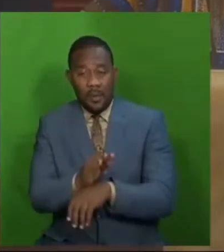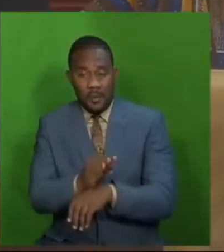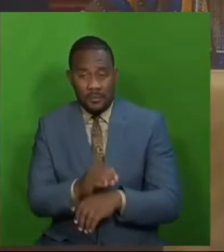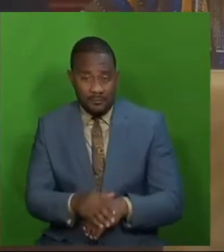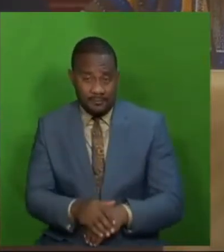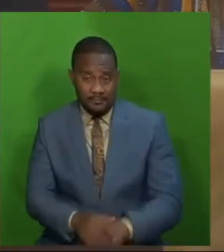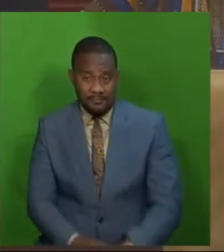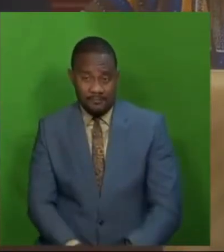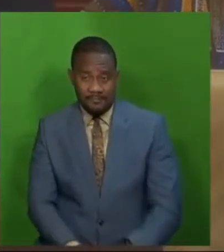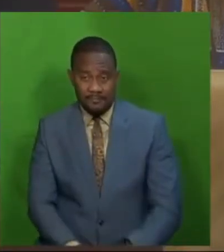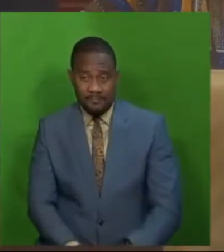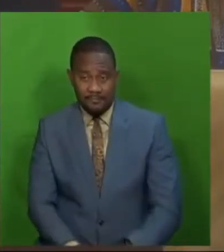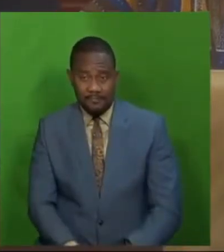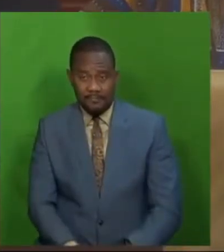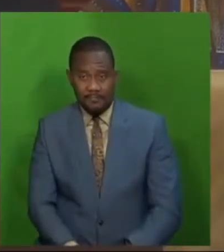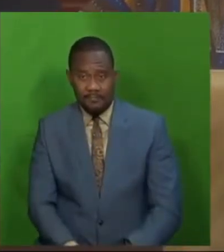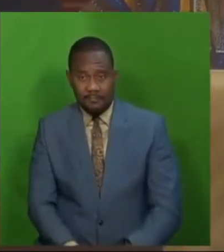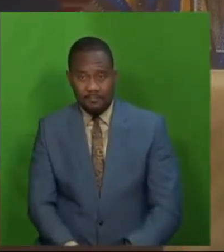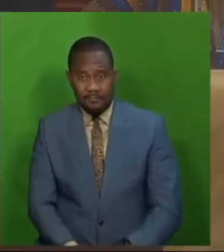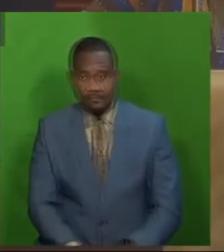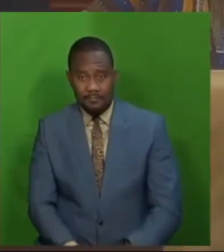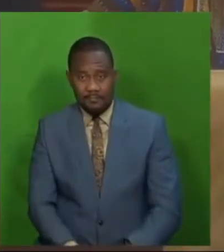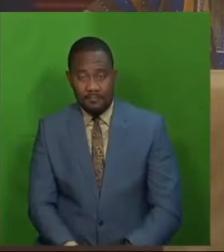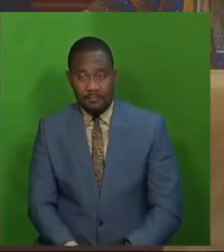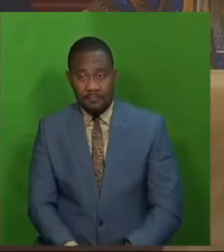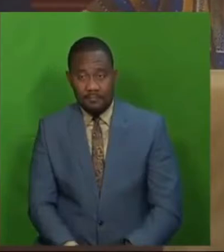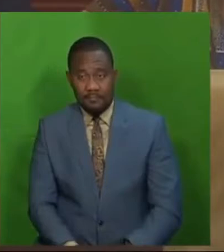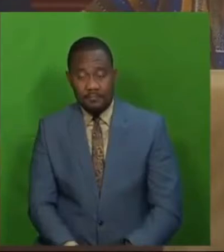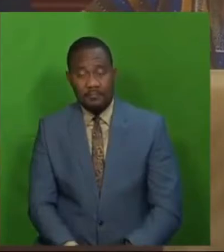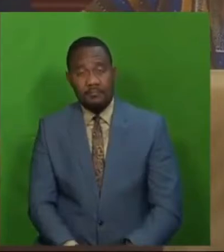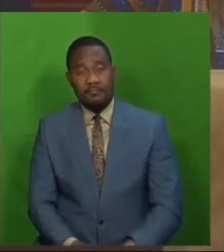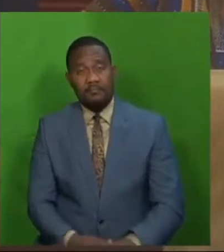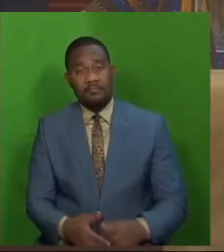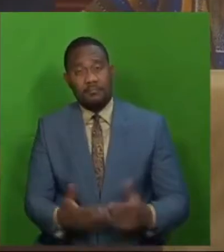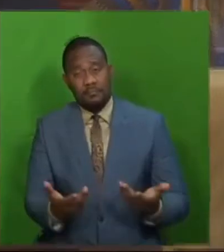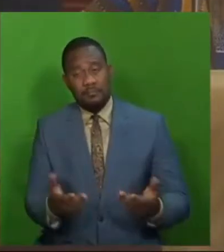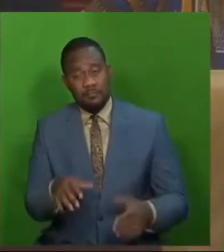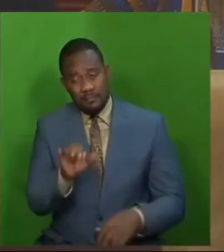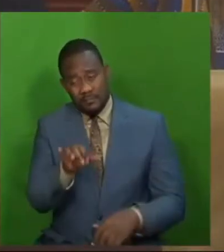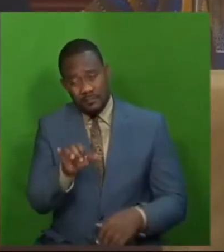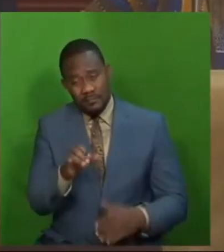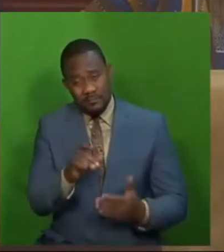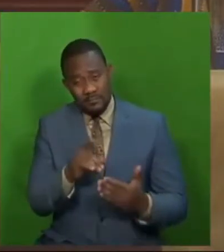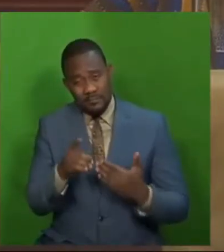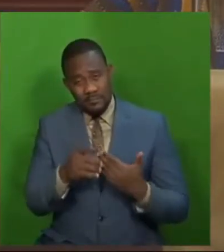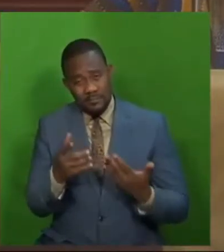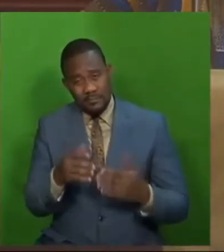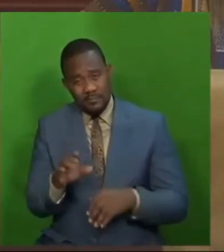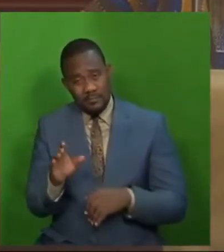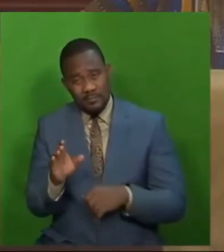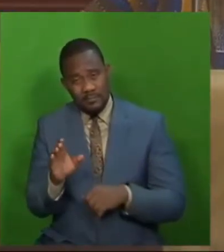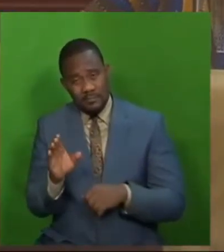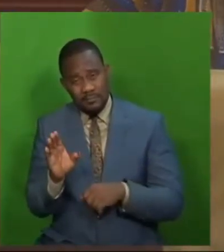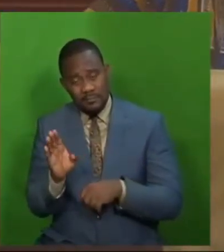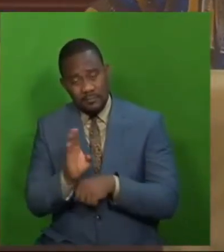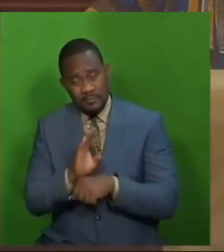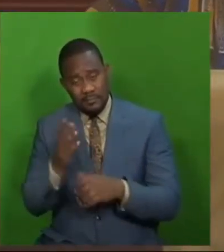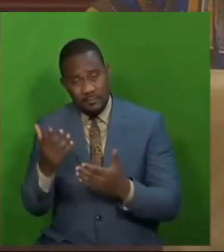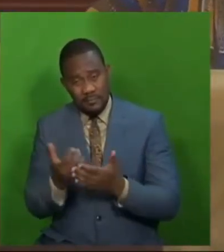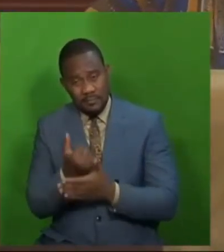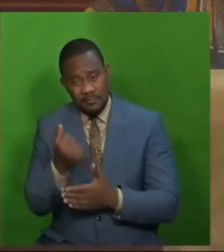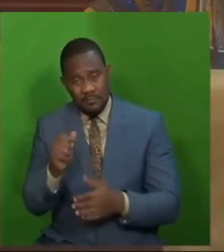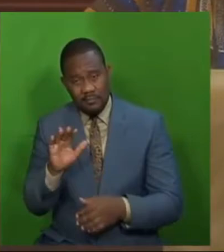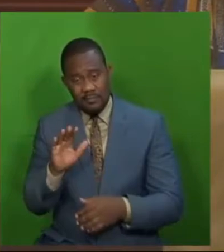from Burkina Faso. Mr. Speaker, this was published by Business News on